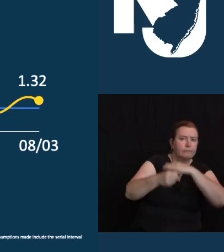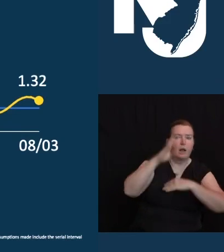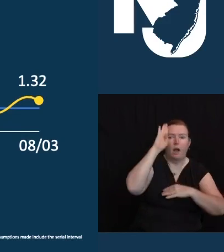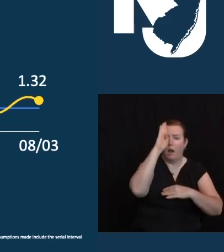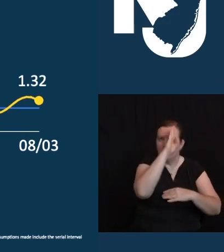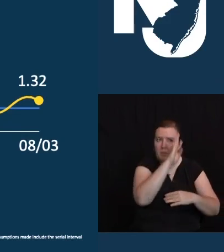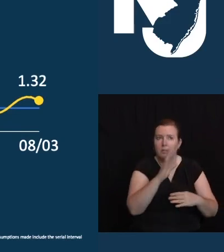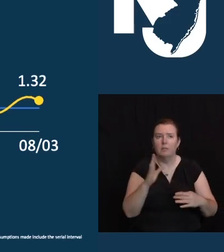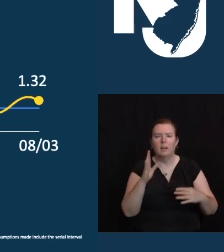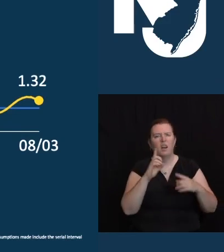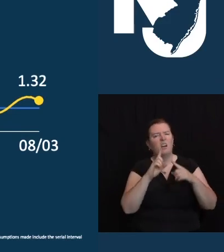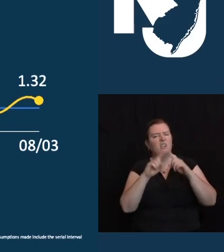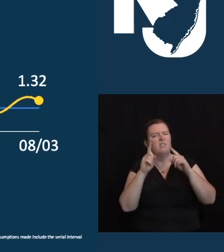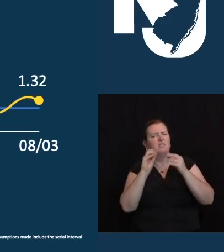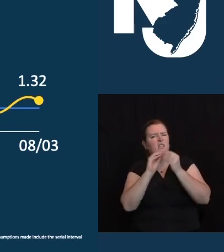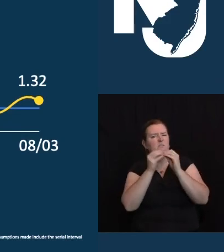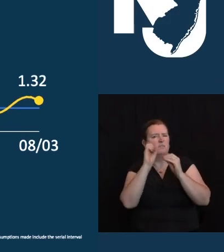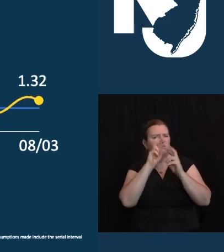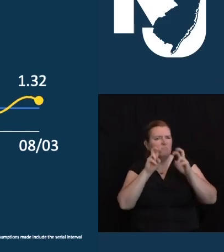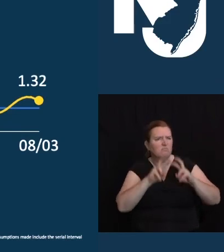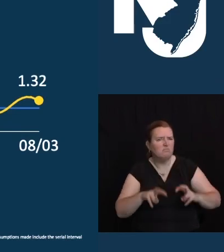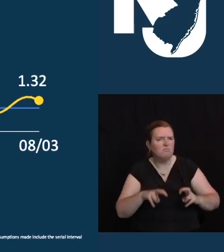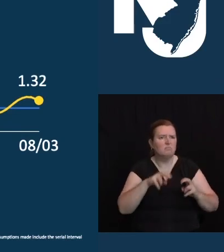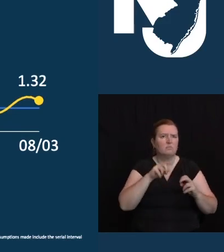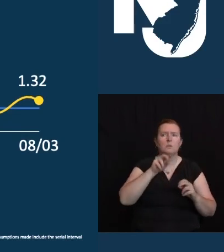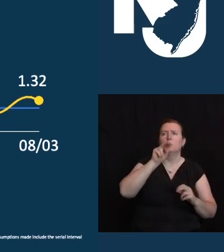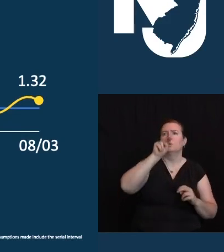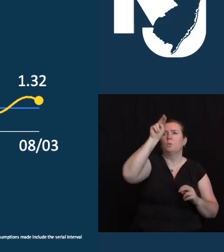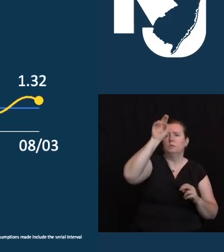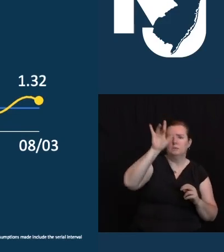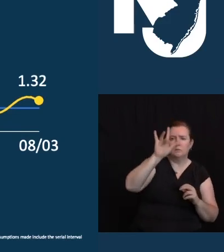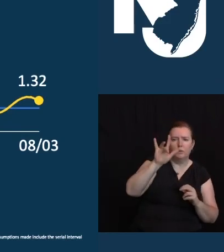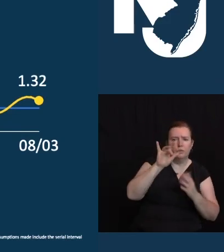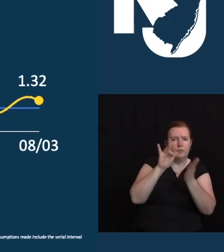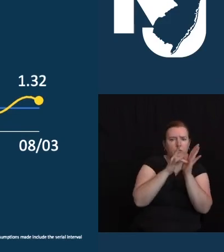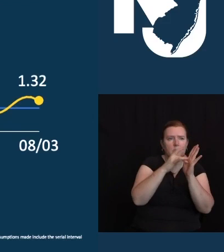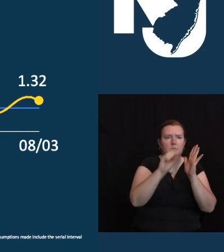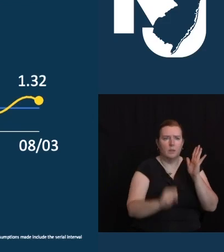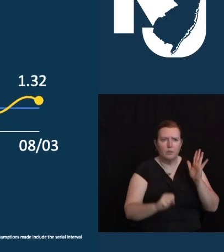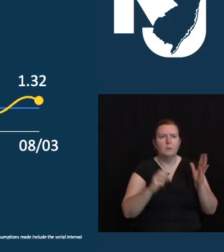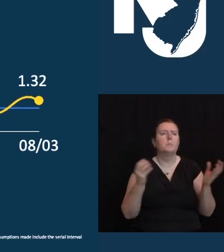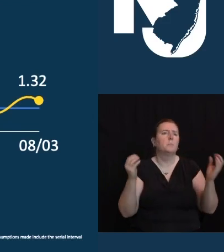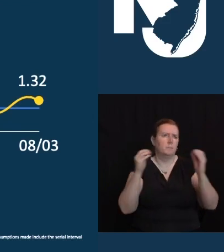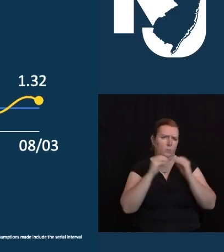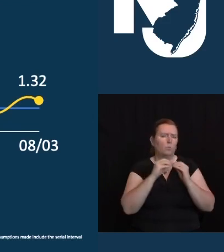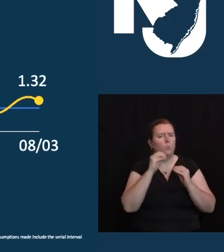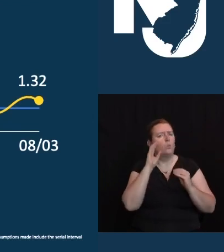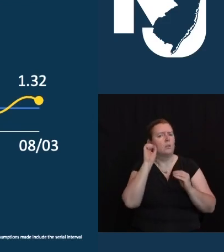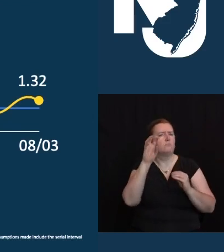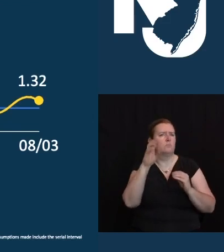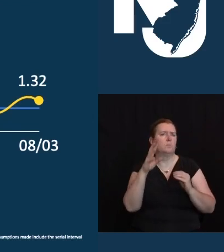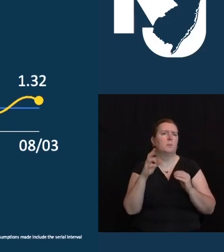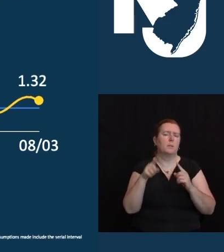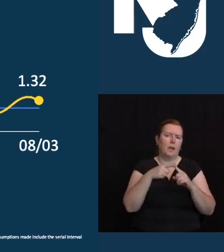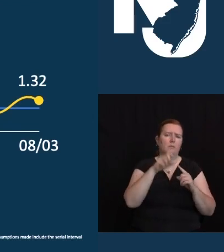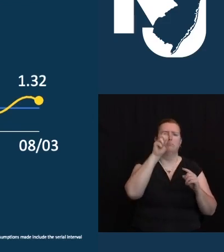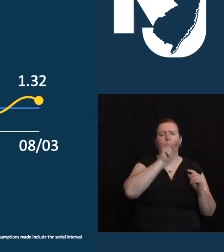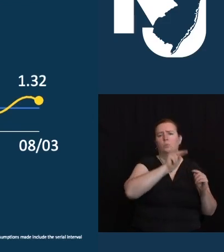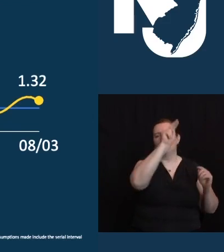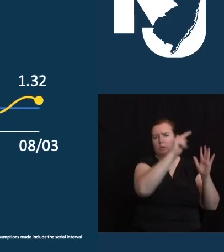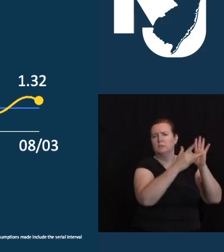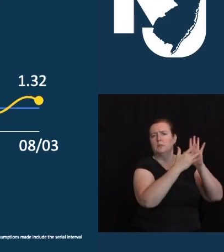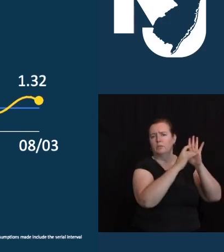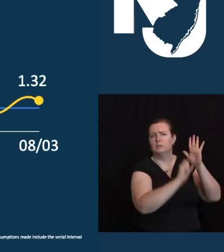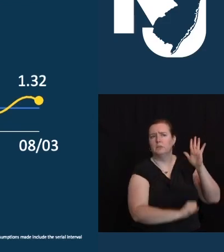things regionally to get a sense of it, and Judy can give you some sense of what that looks like in a minute. Again, this one's an important one.